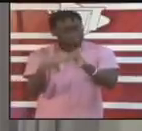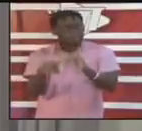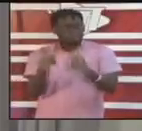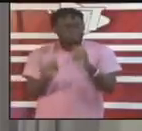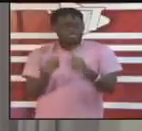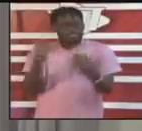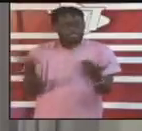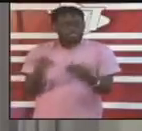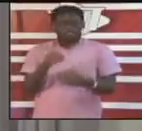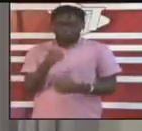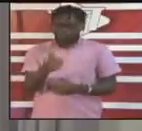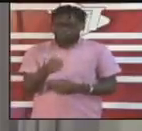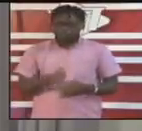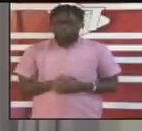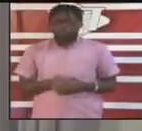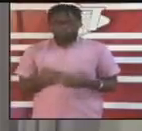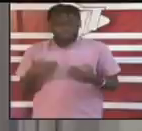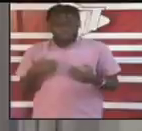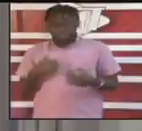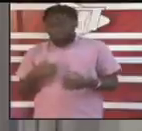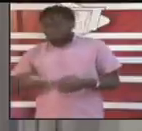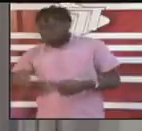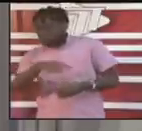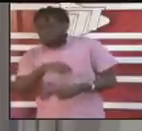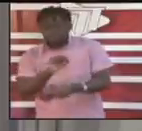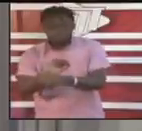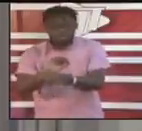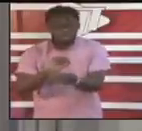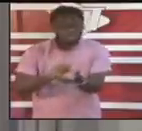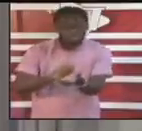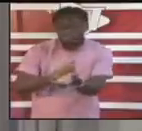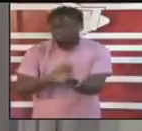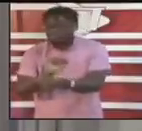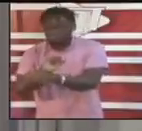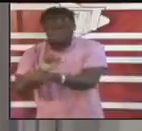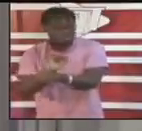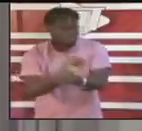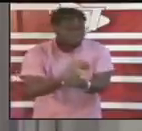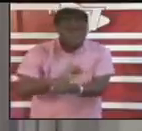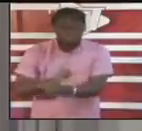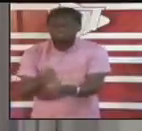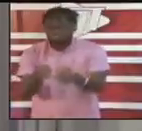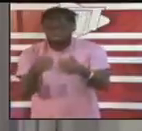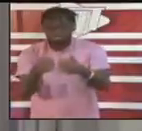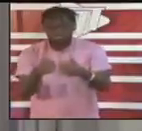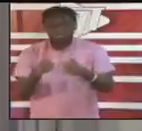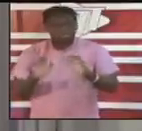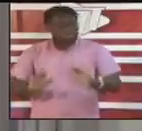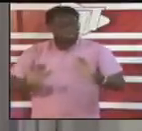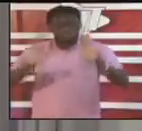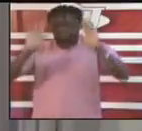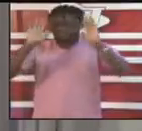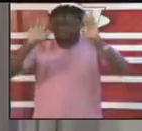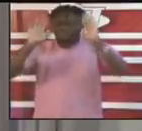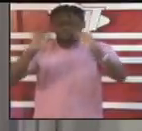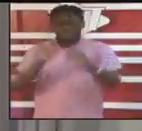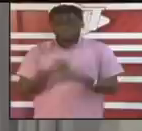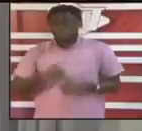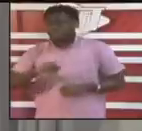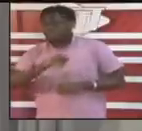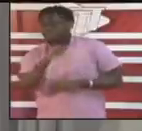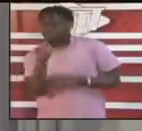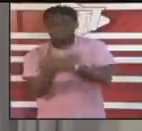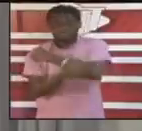And that is a major, major achievement for a country like ours. Other countries don't have that luxury.